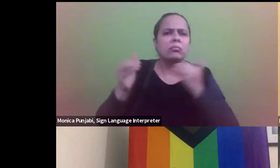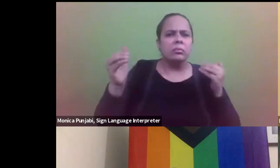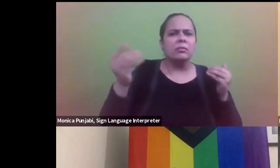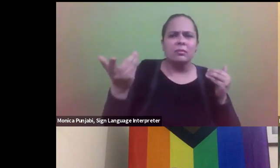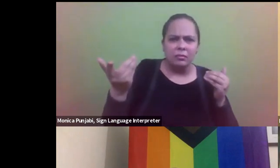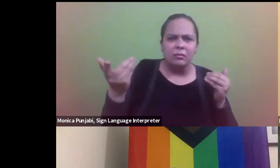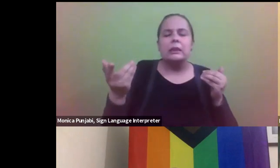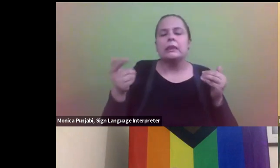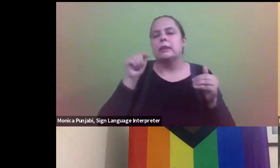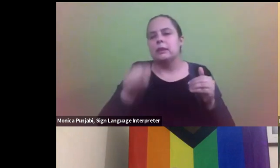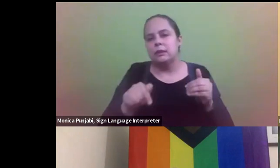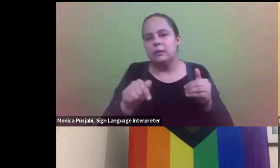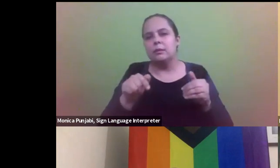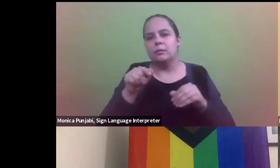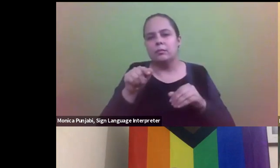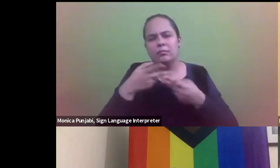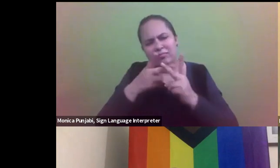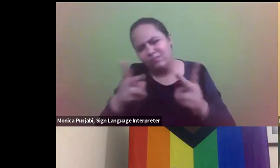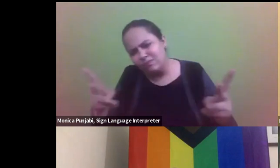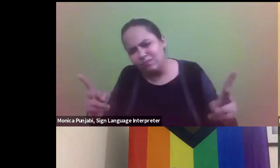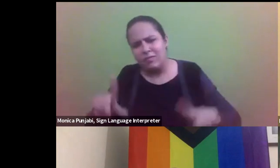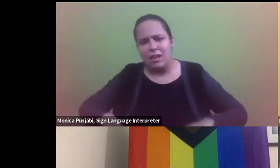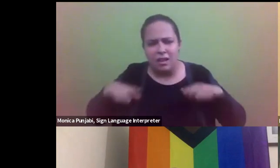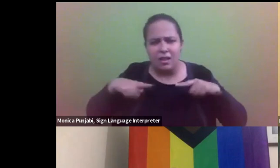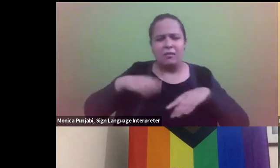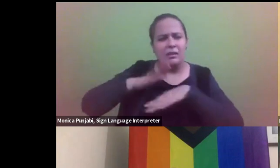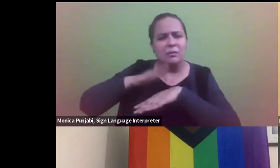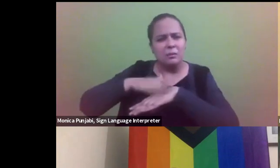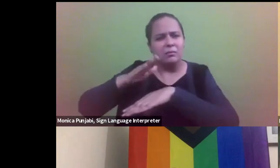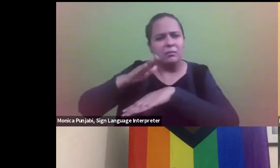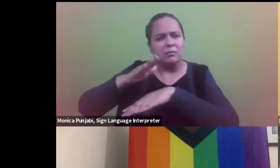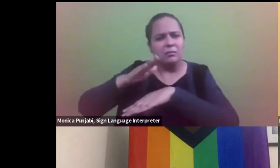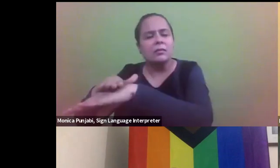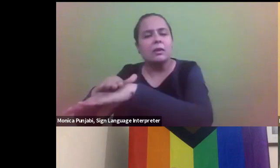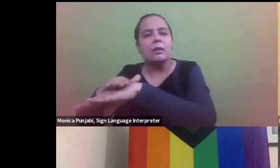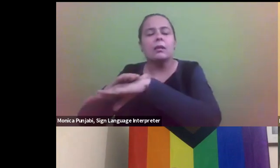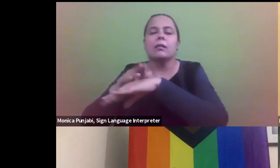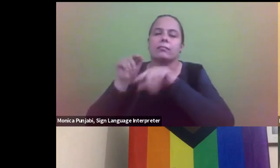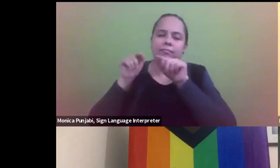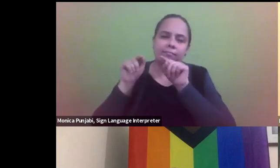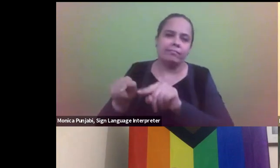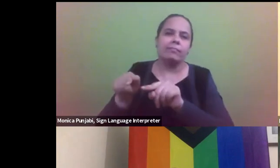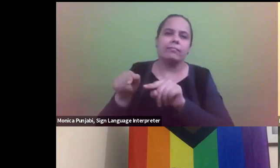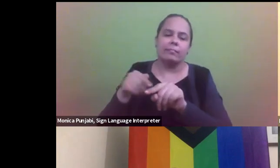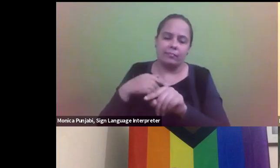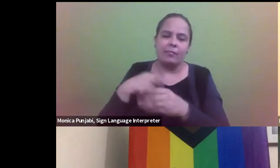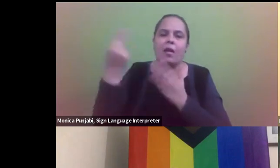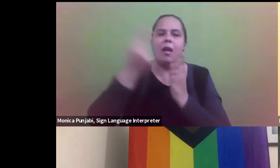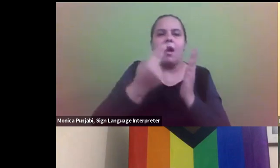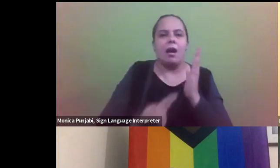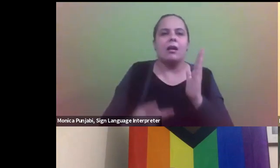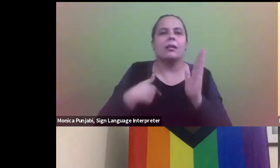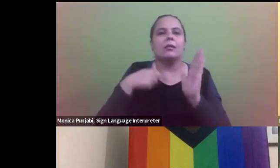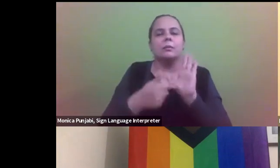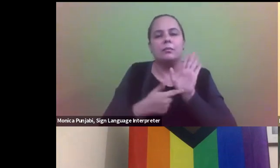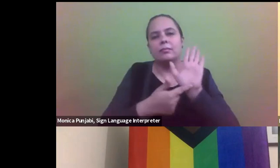Art Movement does. And in terms of like the queer movement, I think that disabled